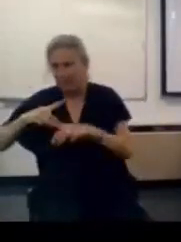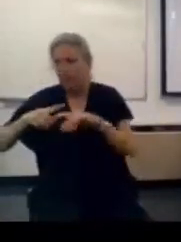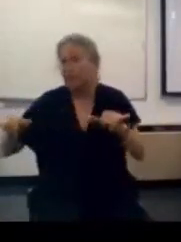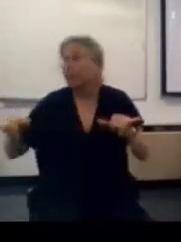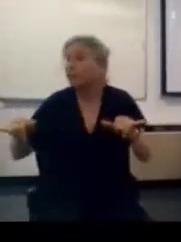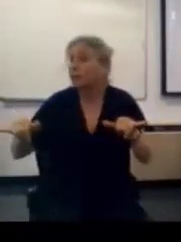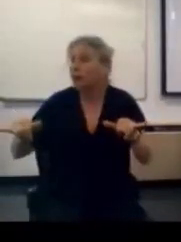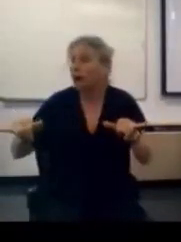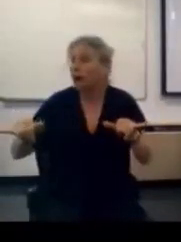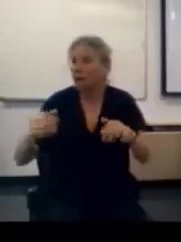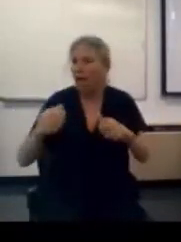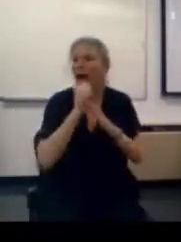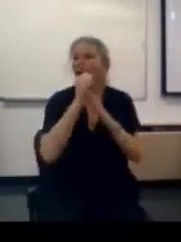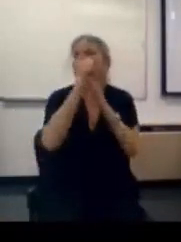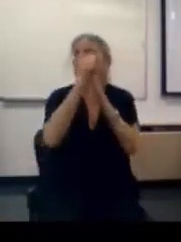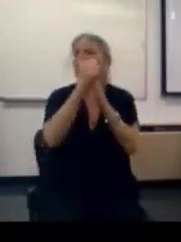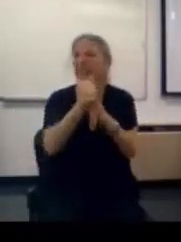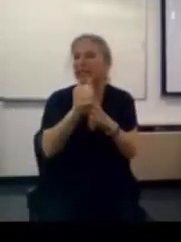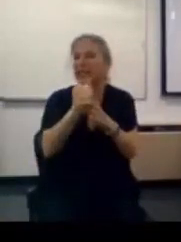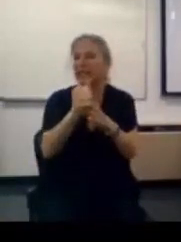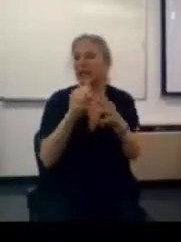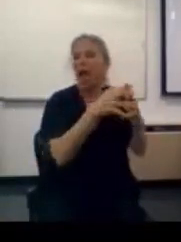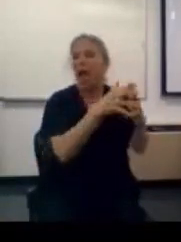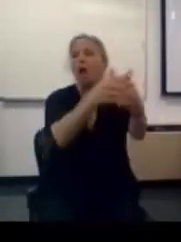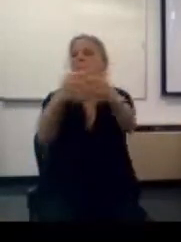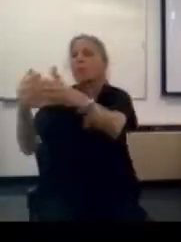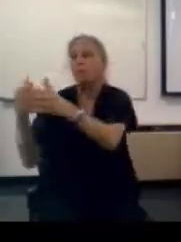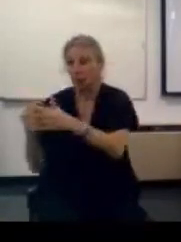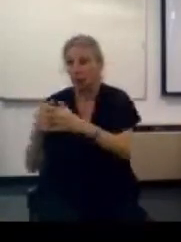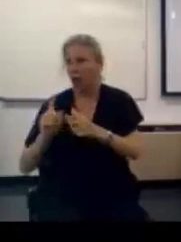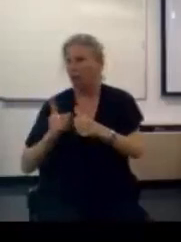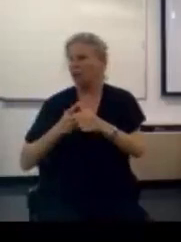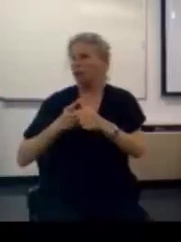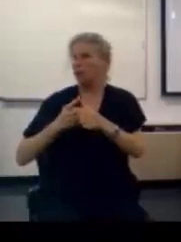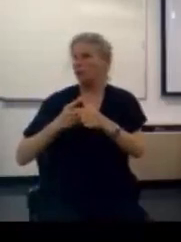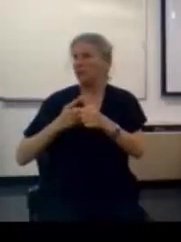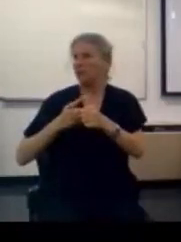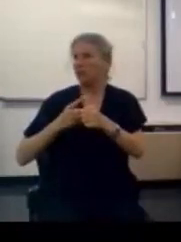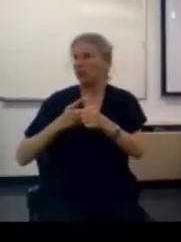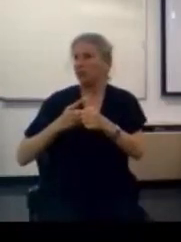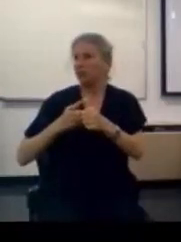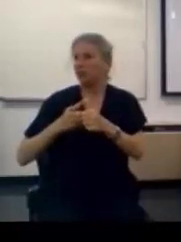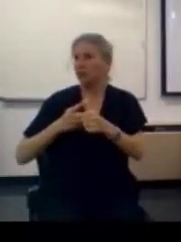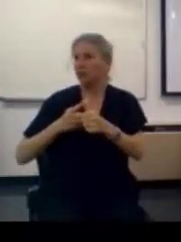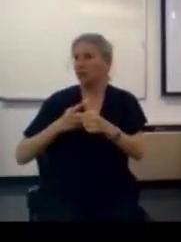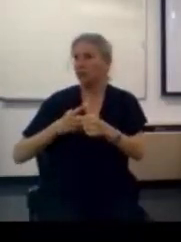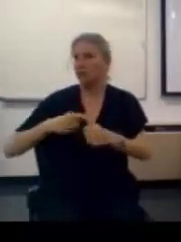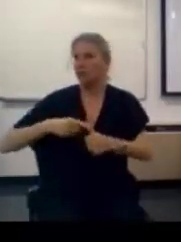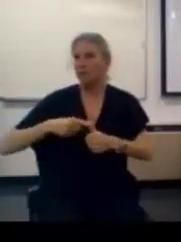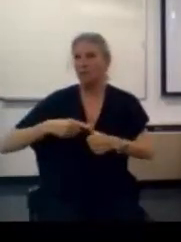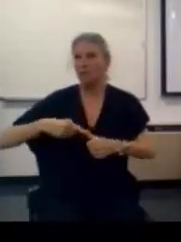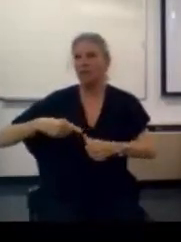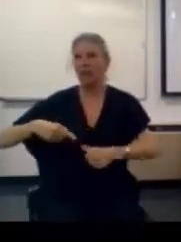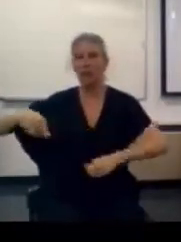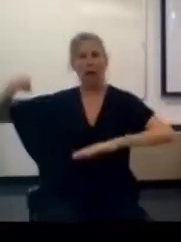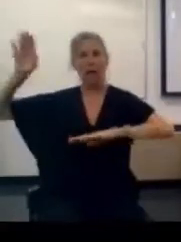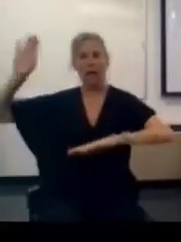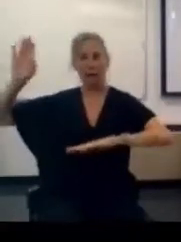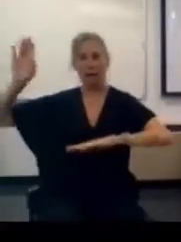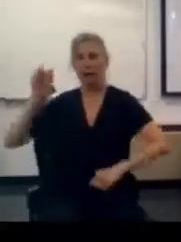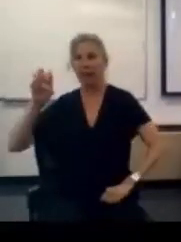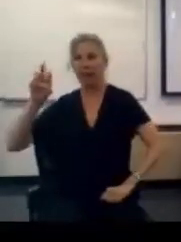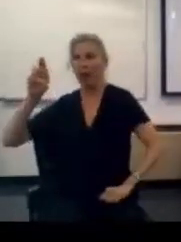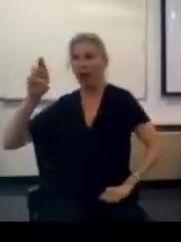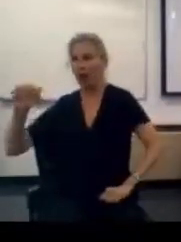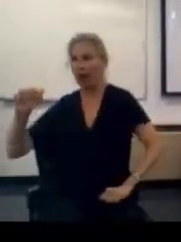going to treatments, I am leading the charge around the country in having the first hearing ever